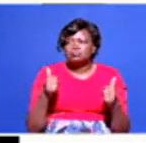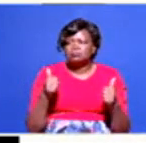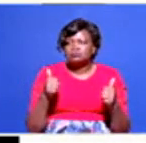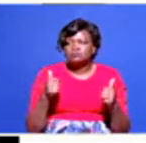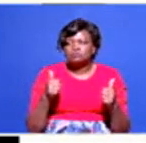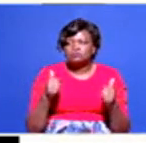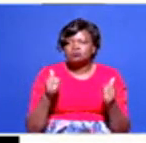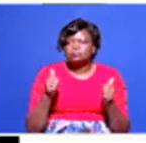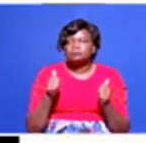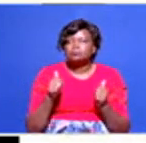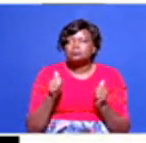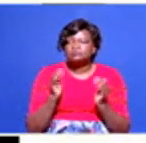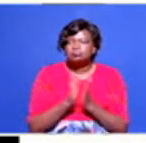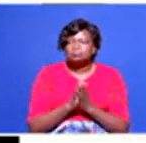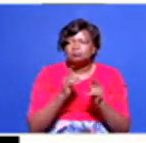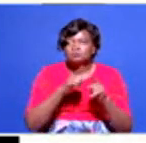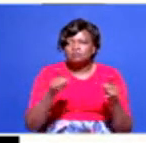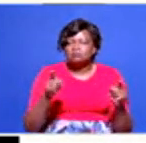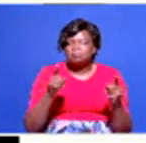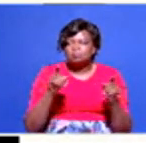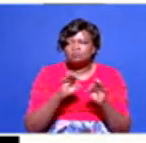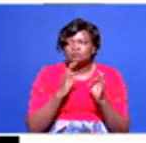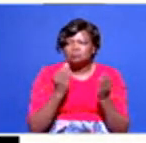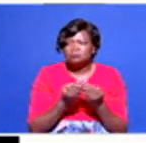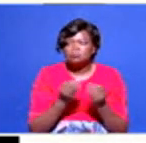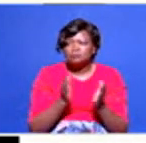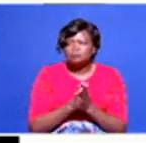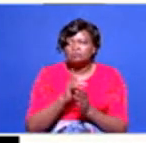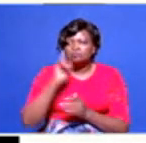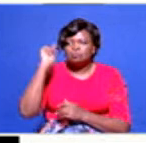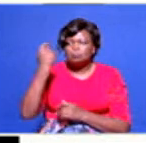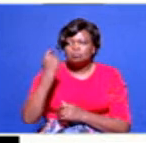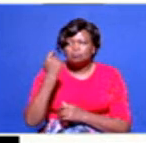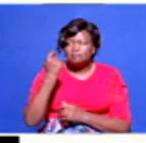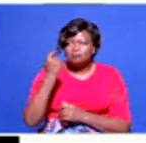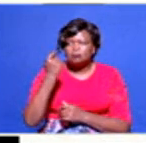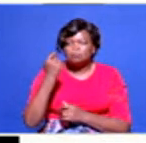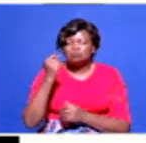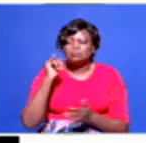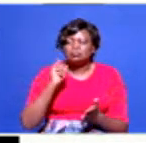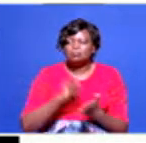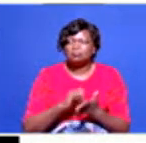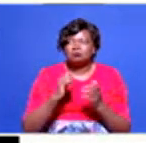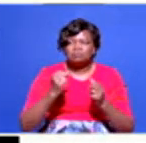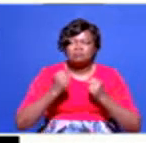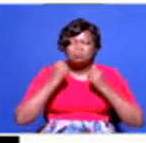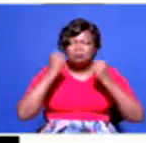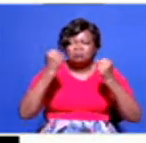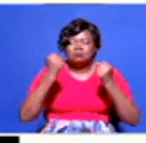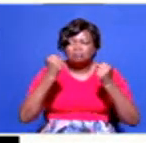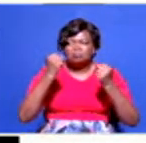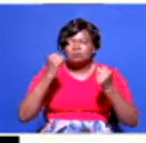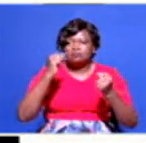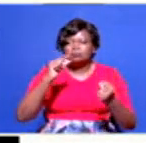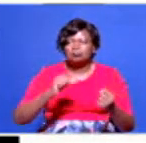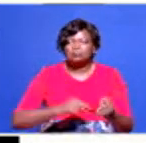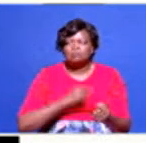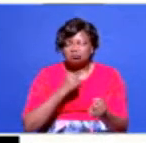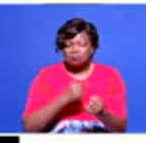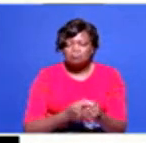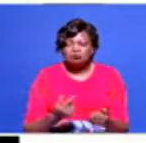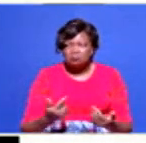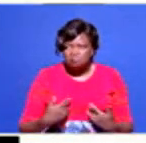remembered. We pray for you, close family, and Kenya at large, that you will gather strength